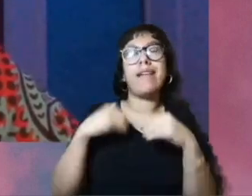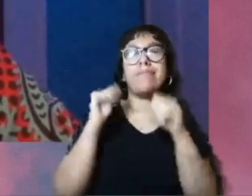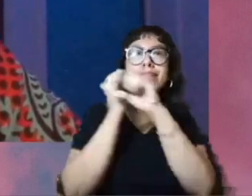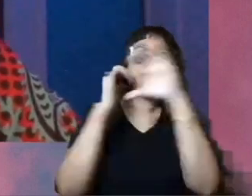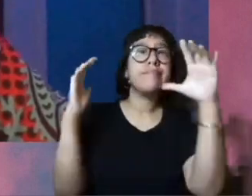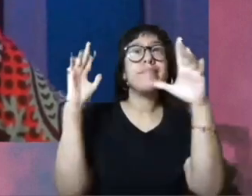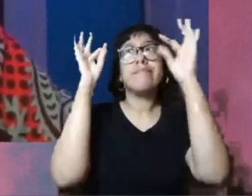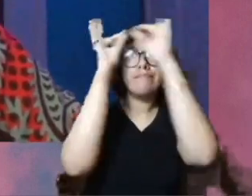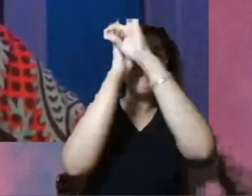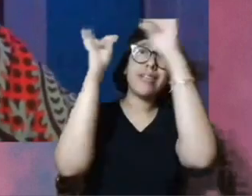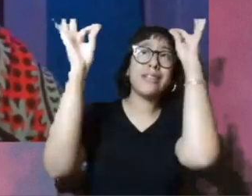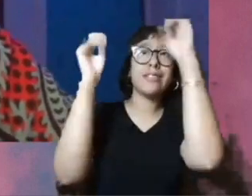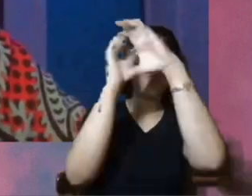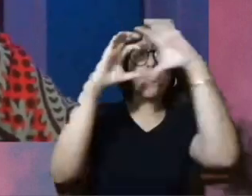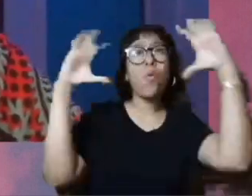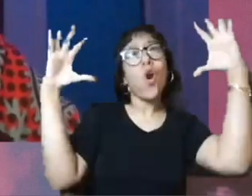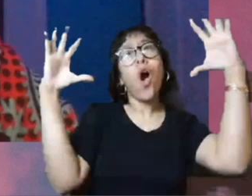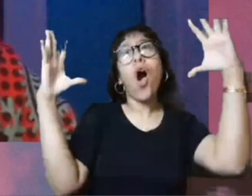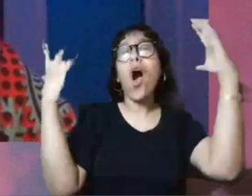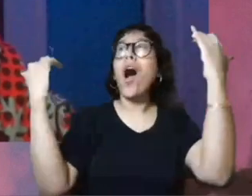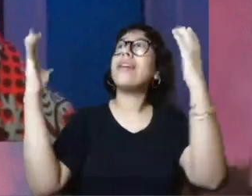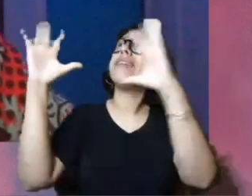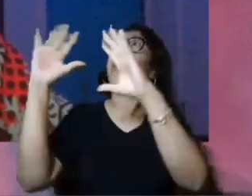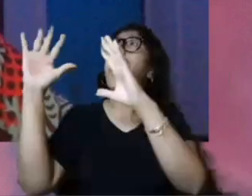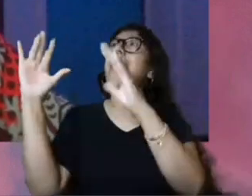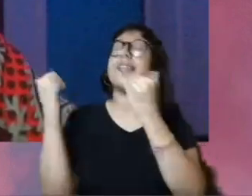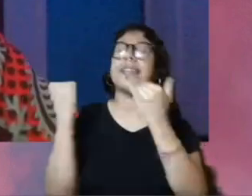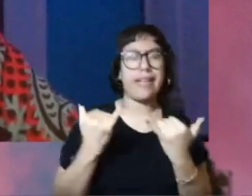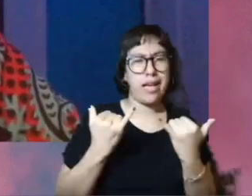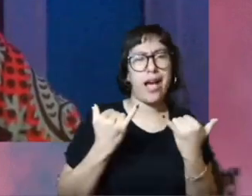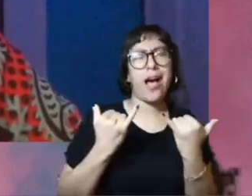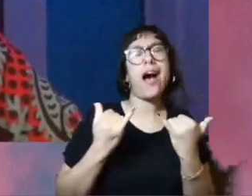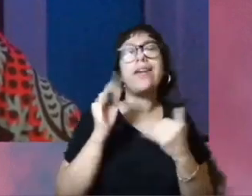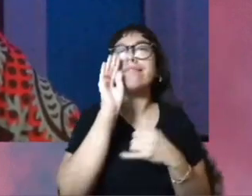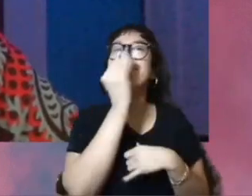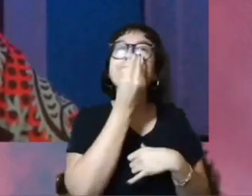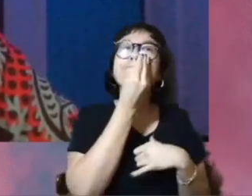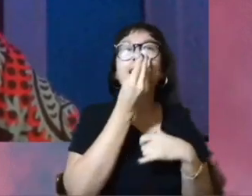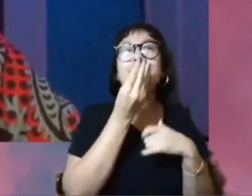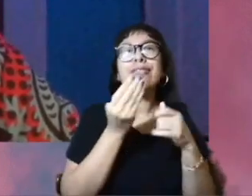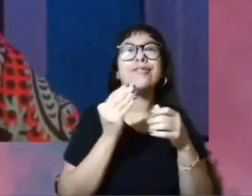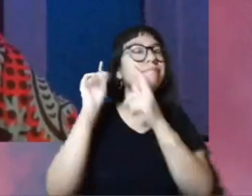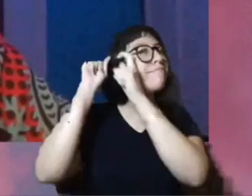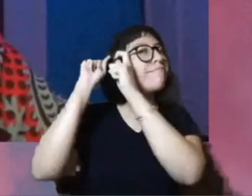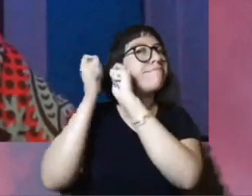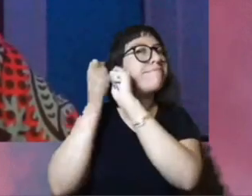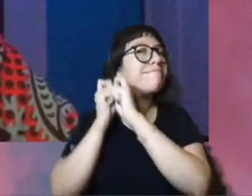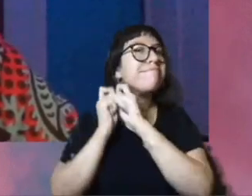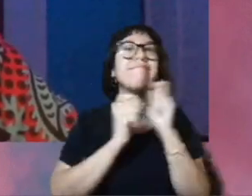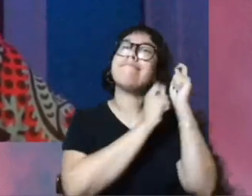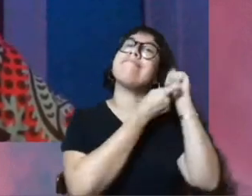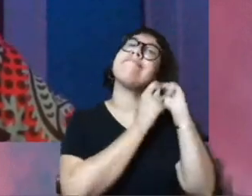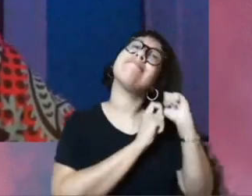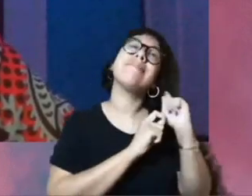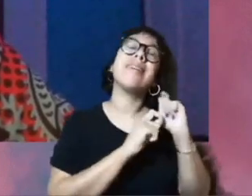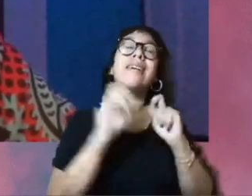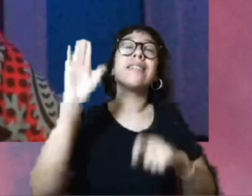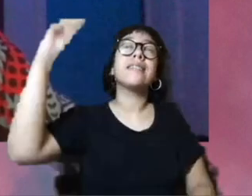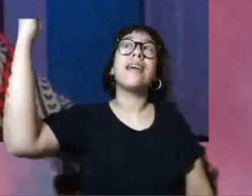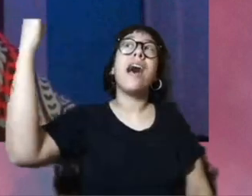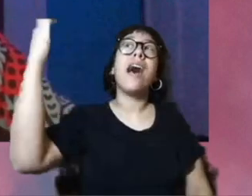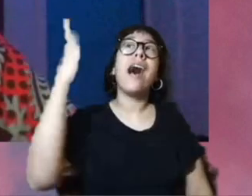that one might mistake for the one we live in now, daisies braided into our curls and high noon sun kissing our